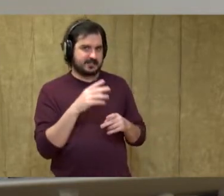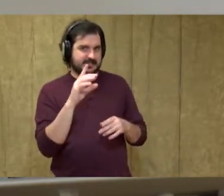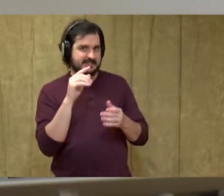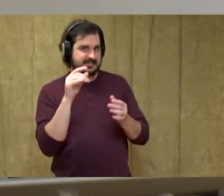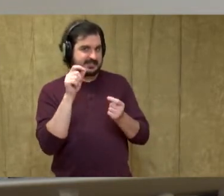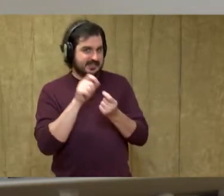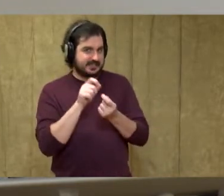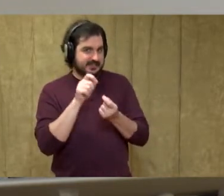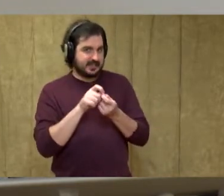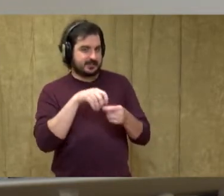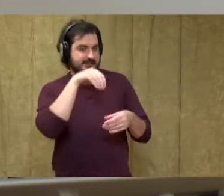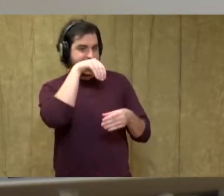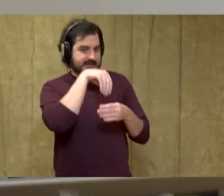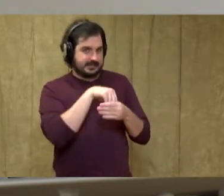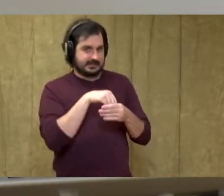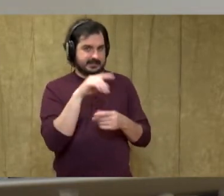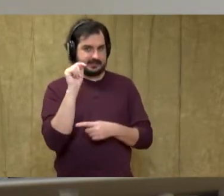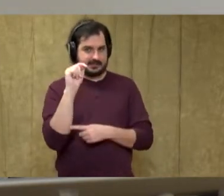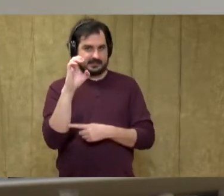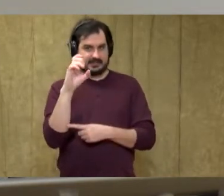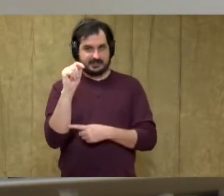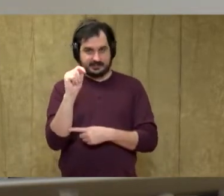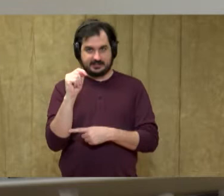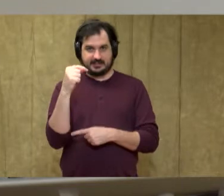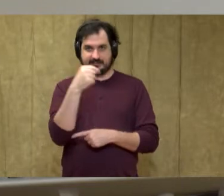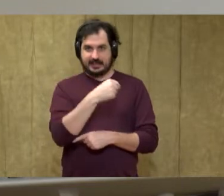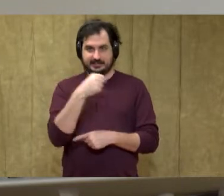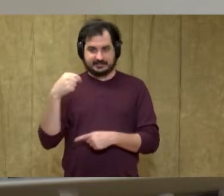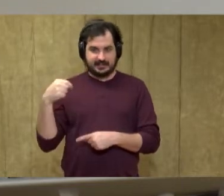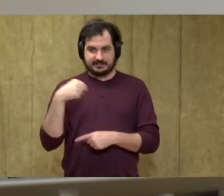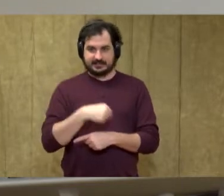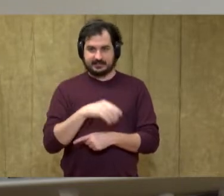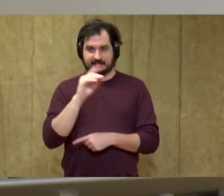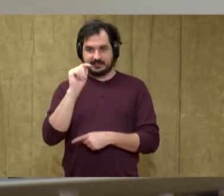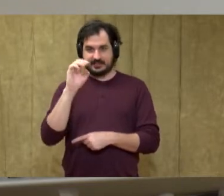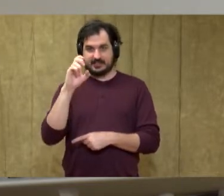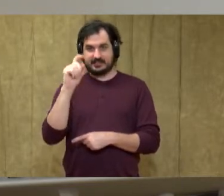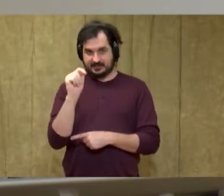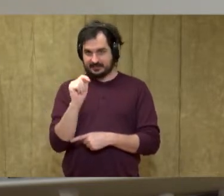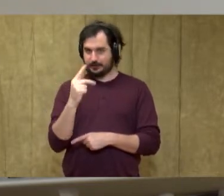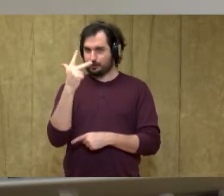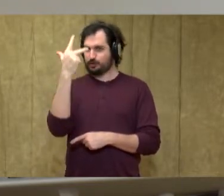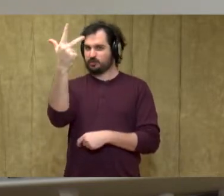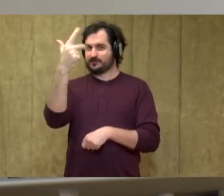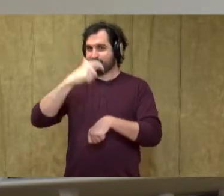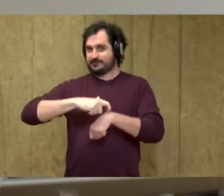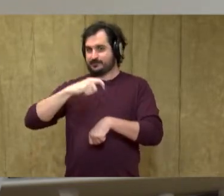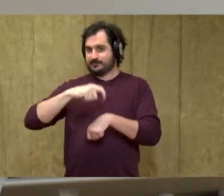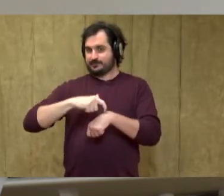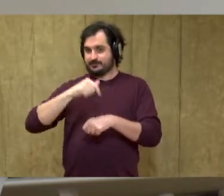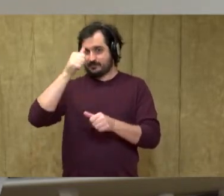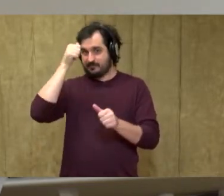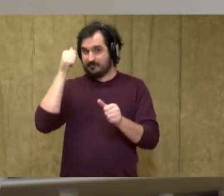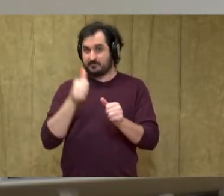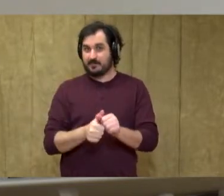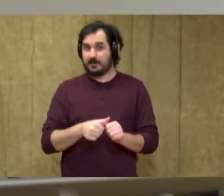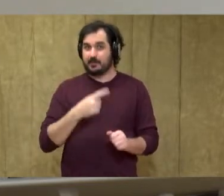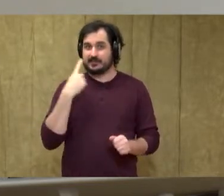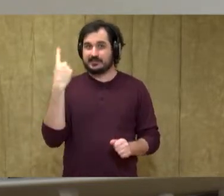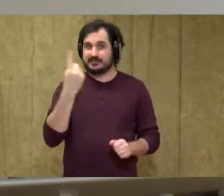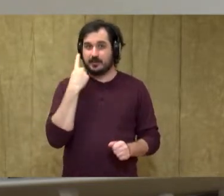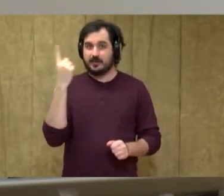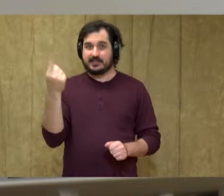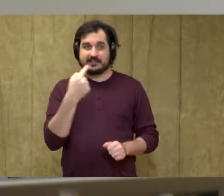in the text. Text, text, text, 3 times. And remember, if someone's going to say something 3